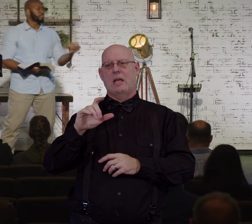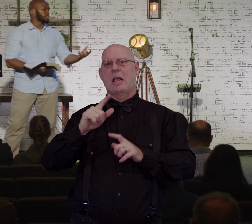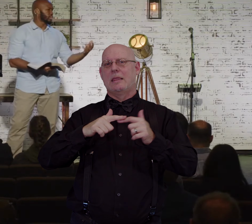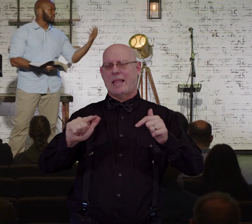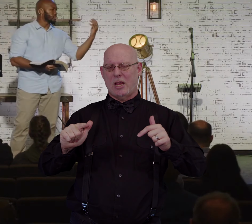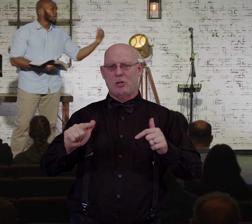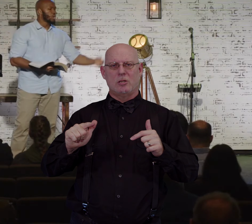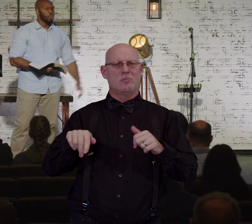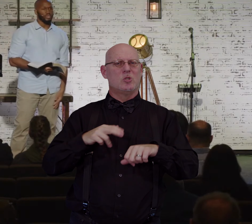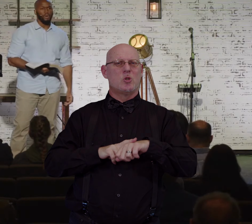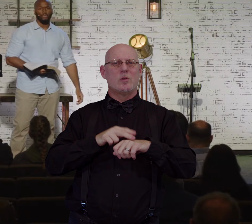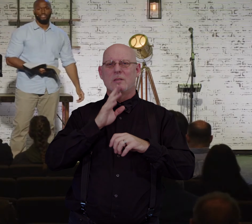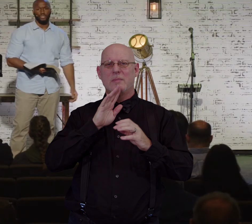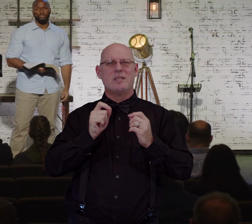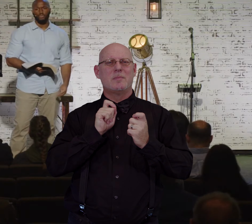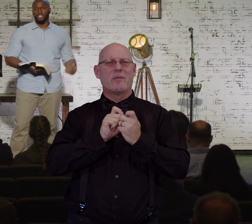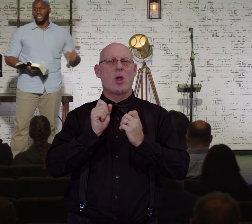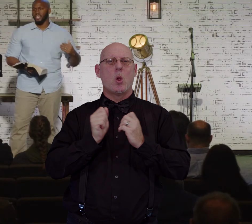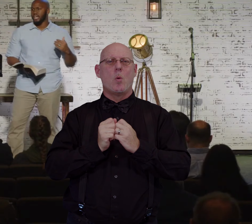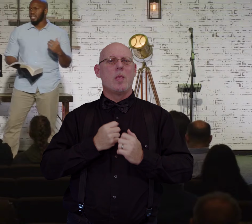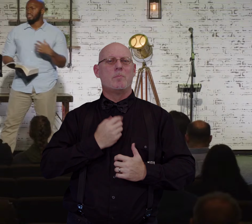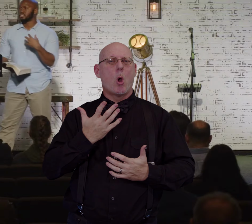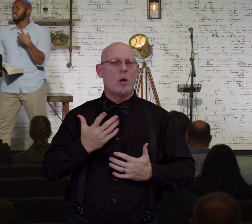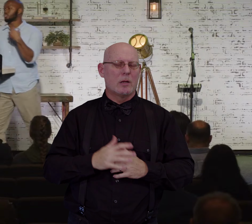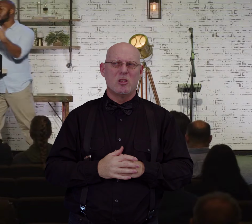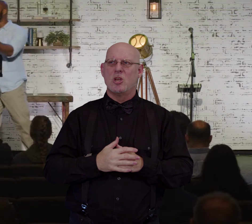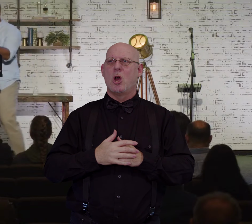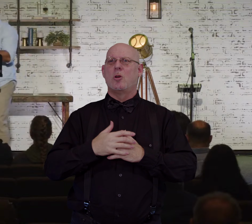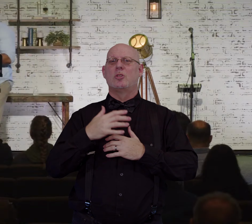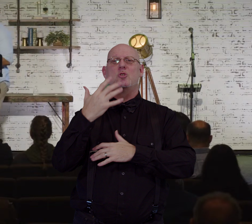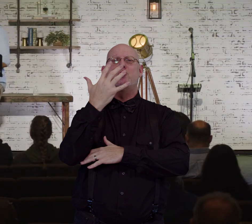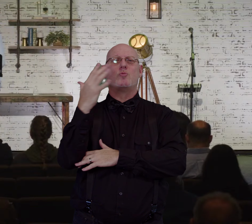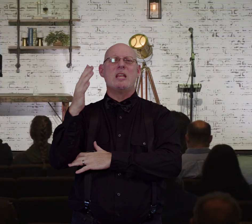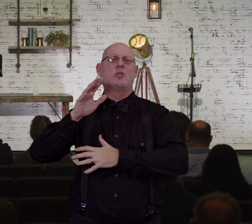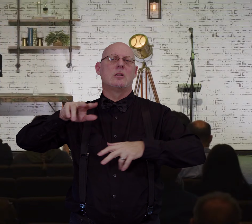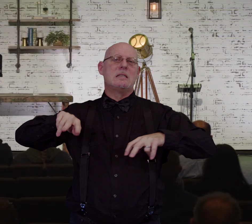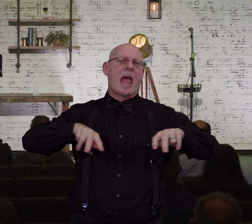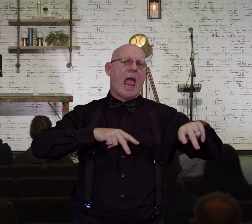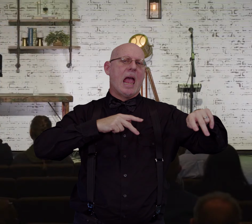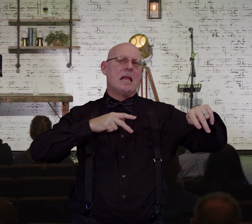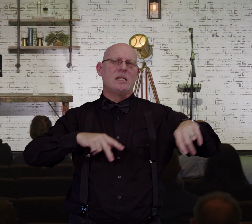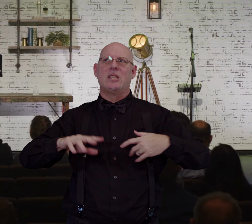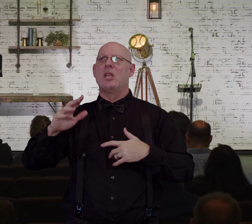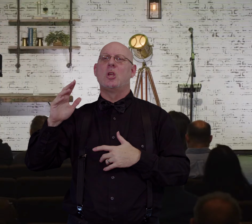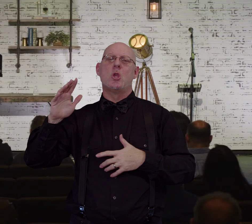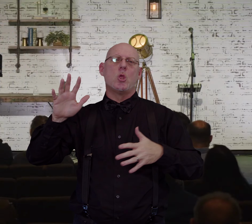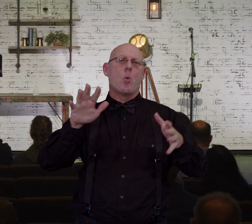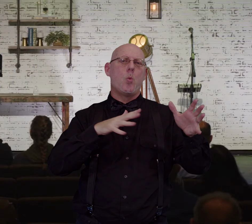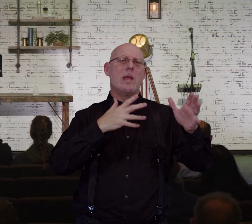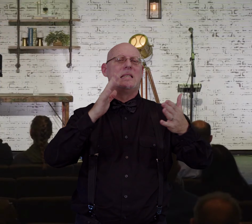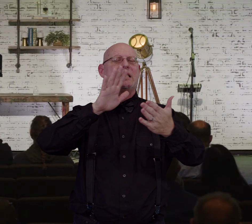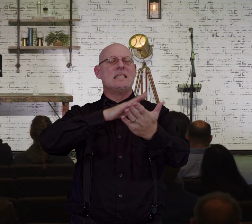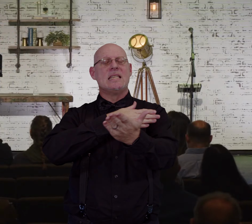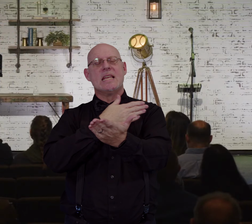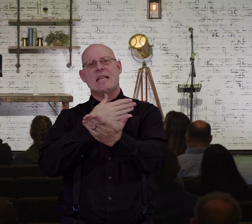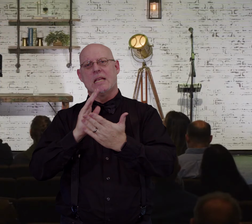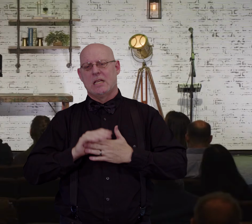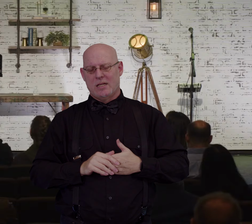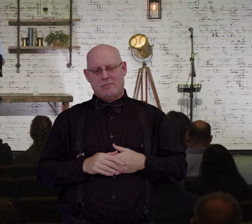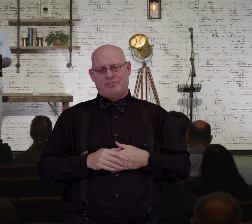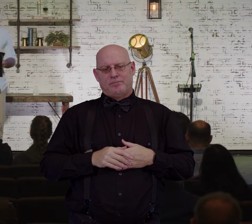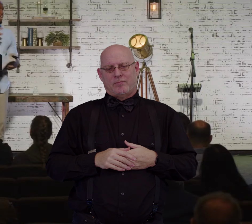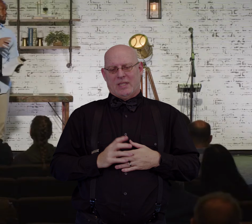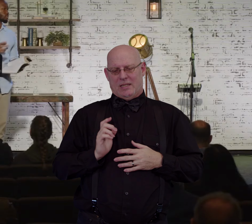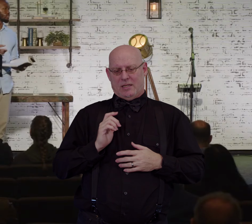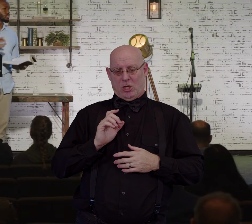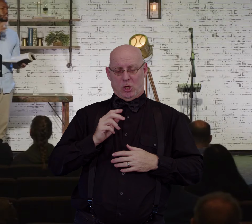speech, and in particular with poetry. When we say the trees are dancing, or we say that the wind is singing. So it's